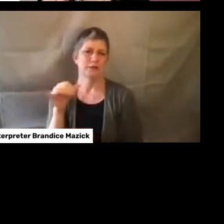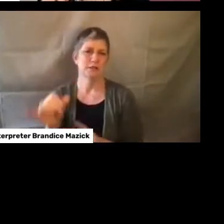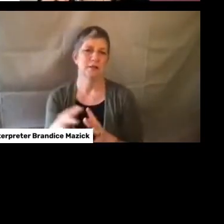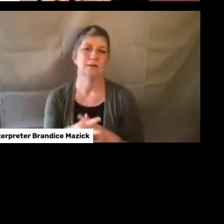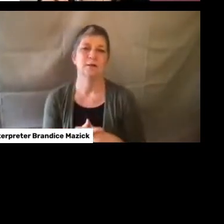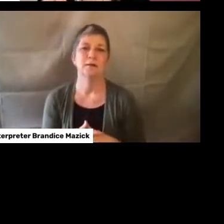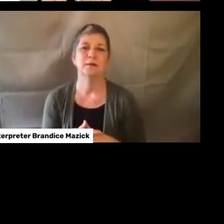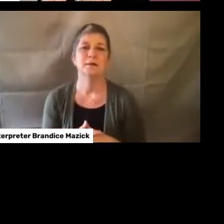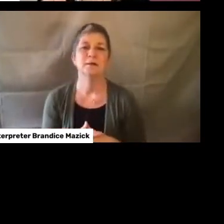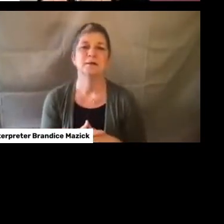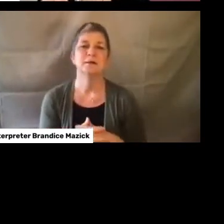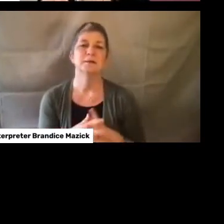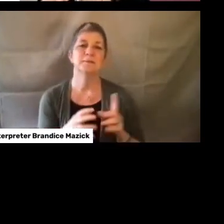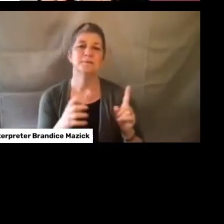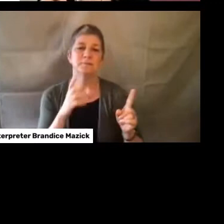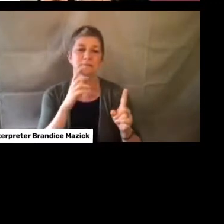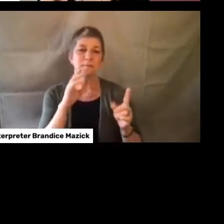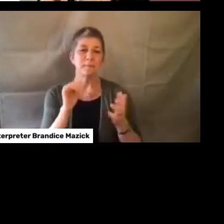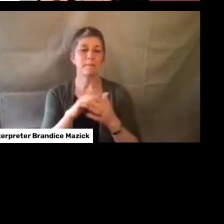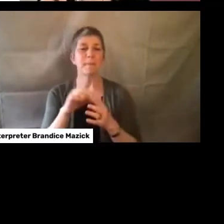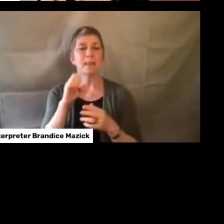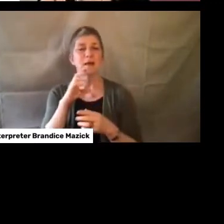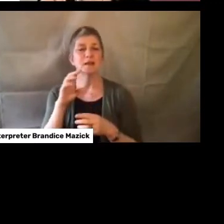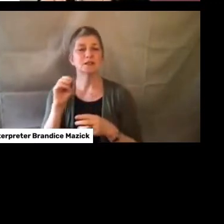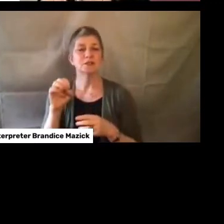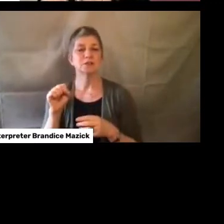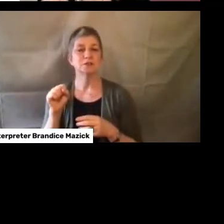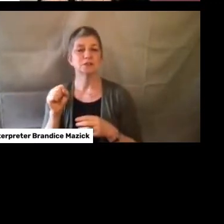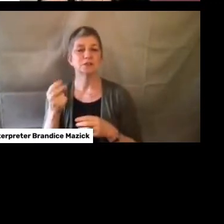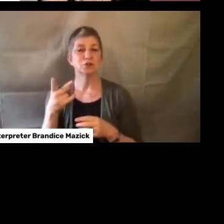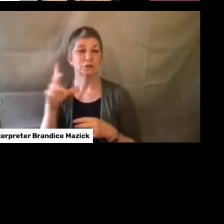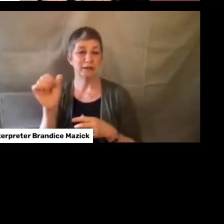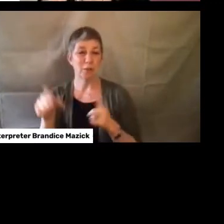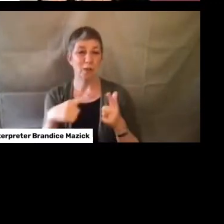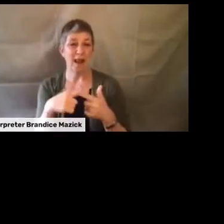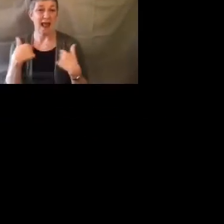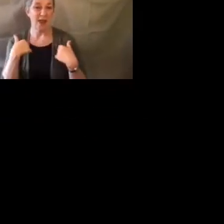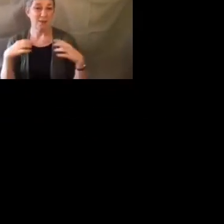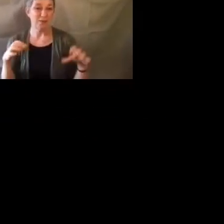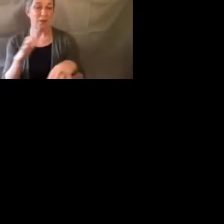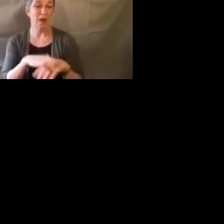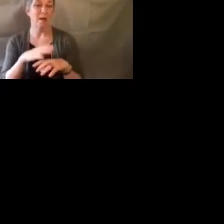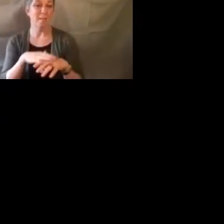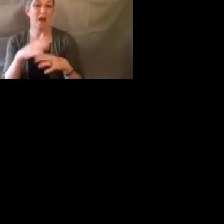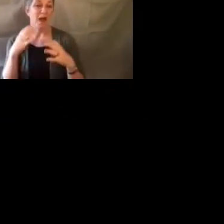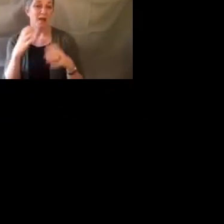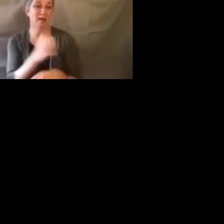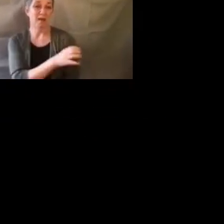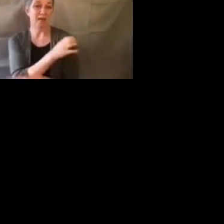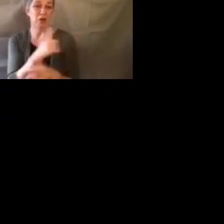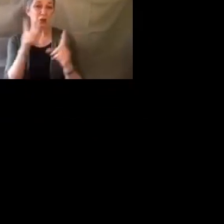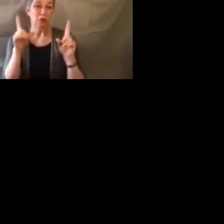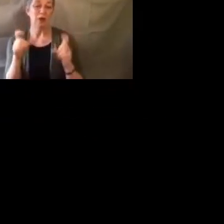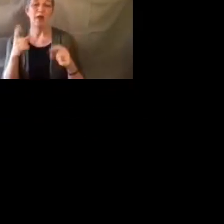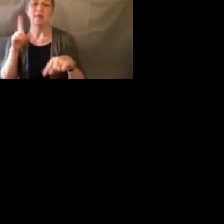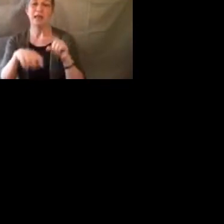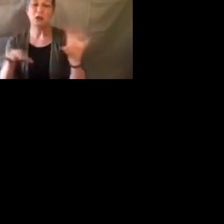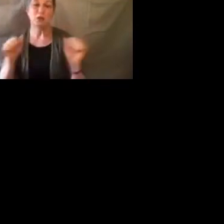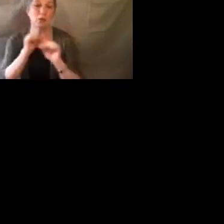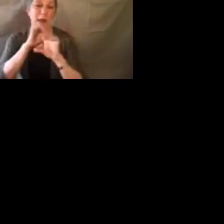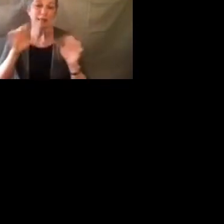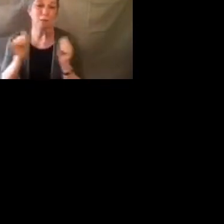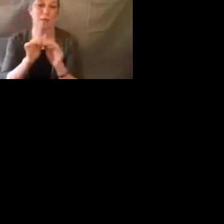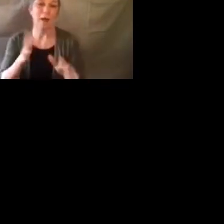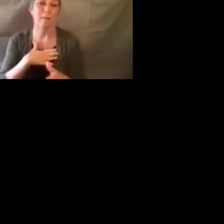And I do want to say too, Jean, when I was on my clinical trial, they couldn't do nothing without my oncologist, like